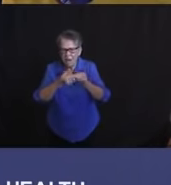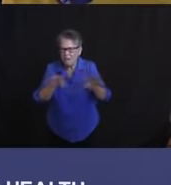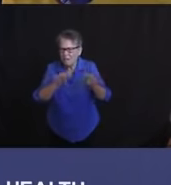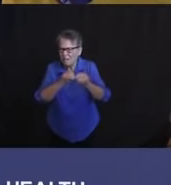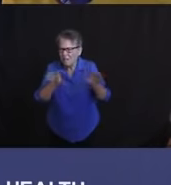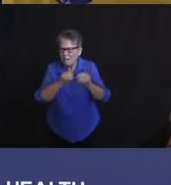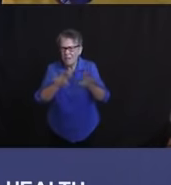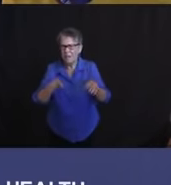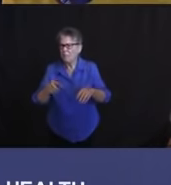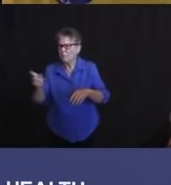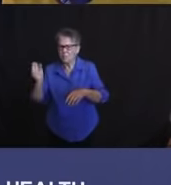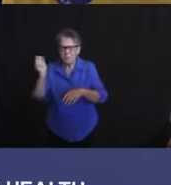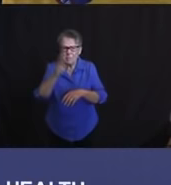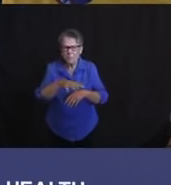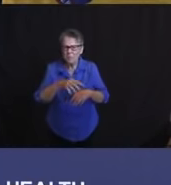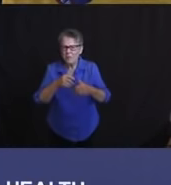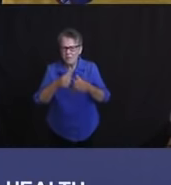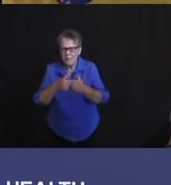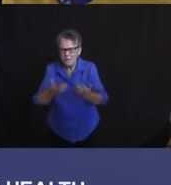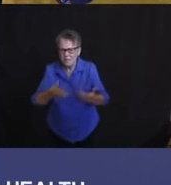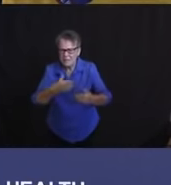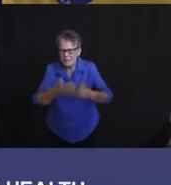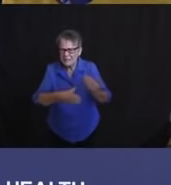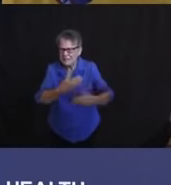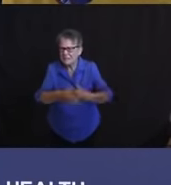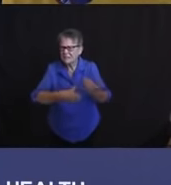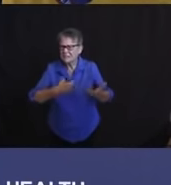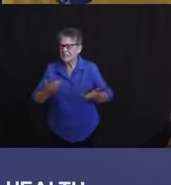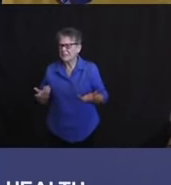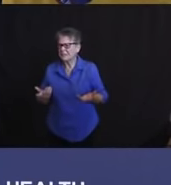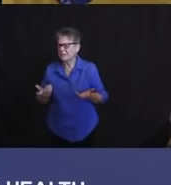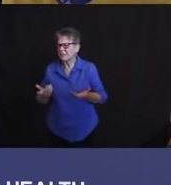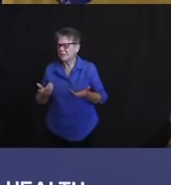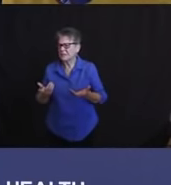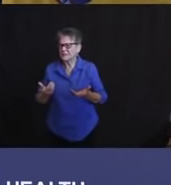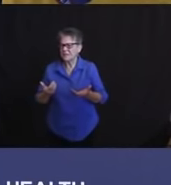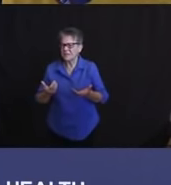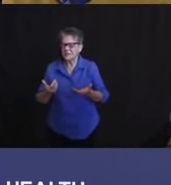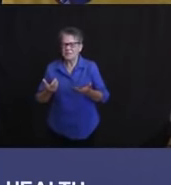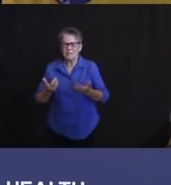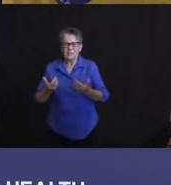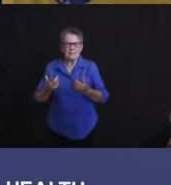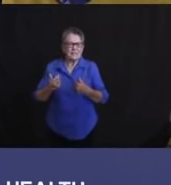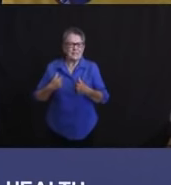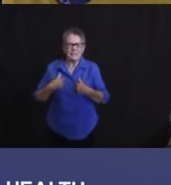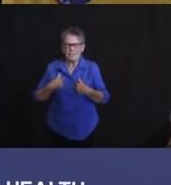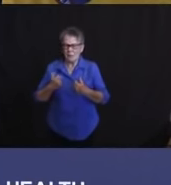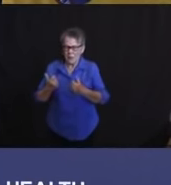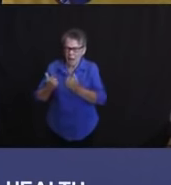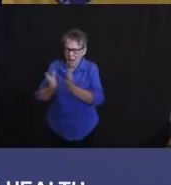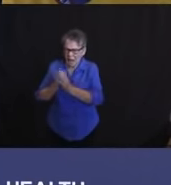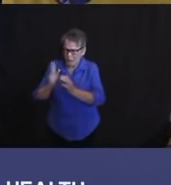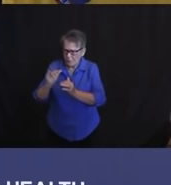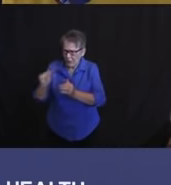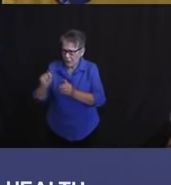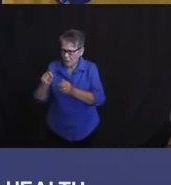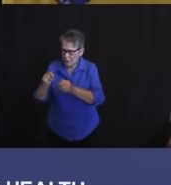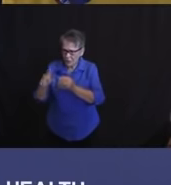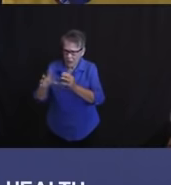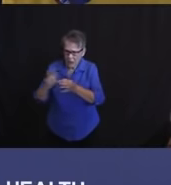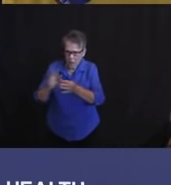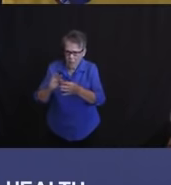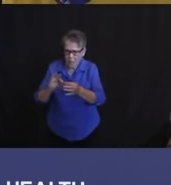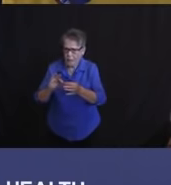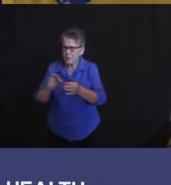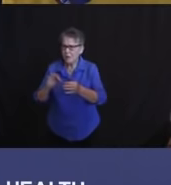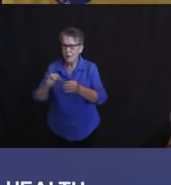I do, there's no consideration at this point, at least, of extending the deadline beyond the election day, which again, everybody, is July